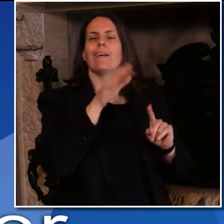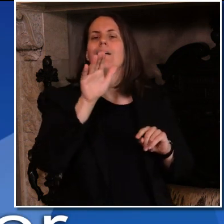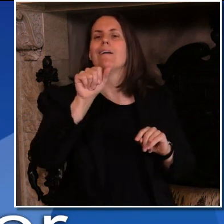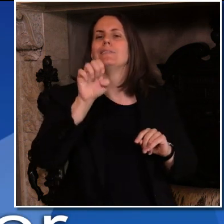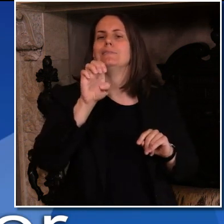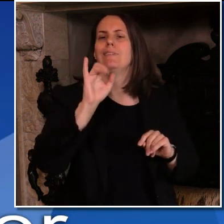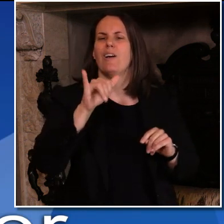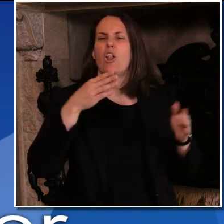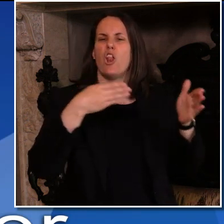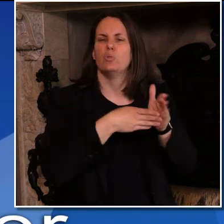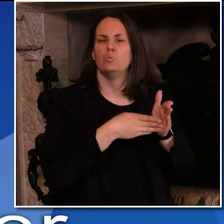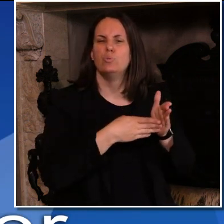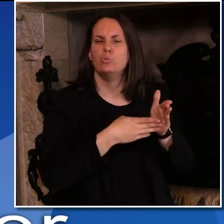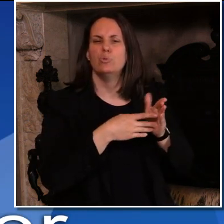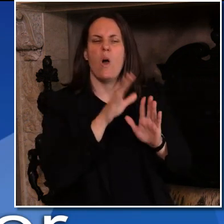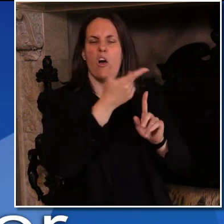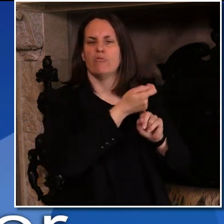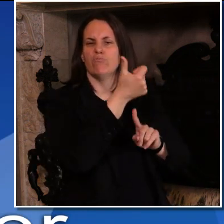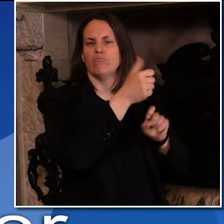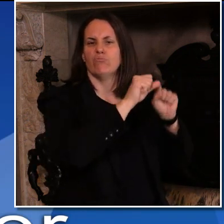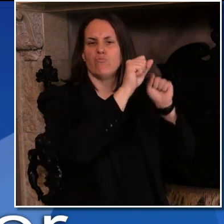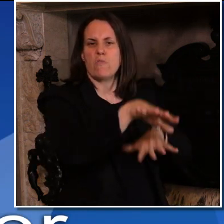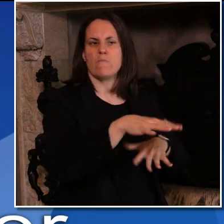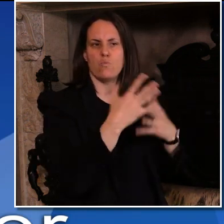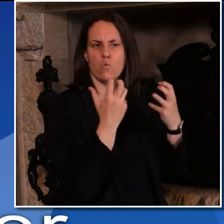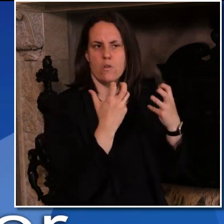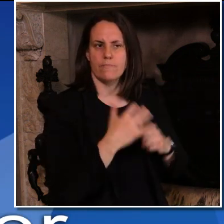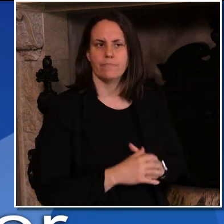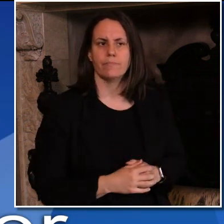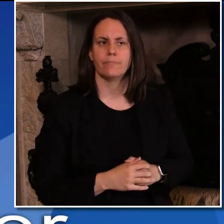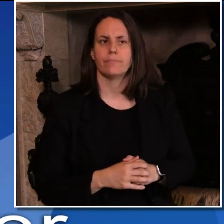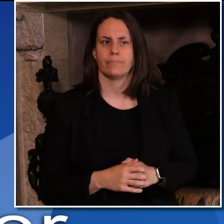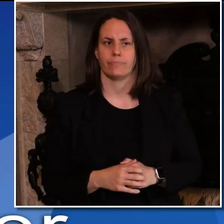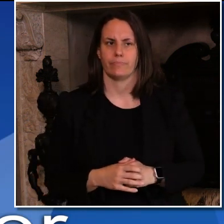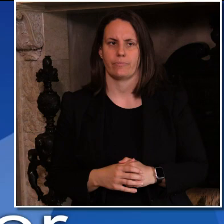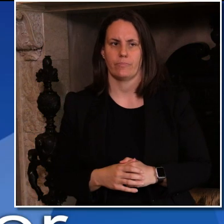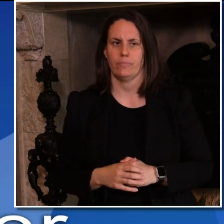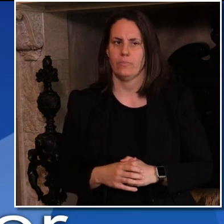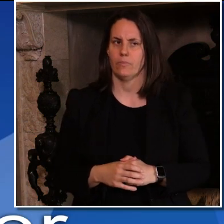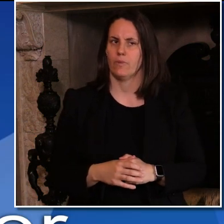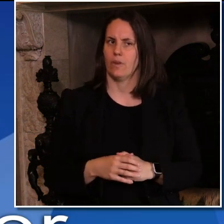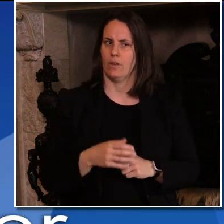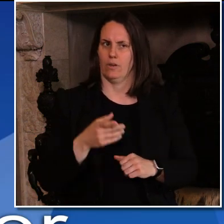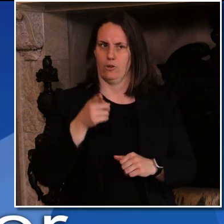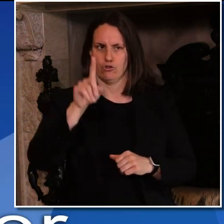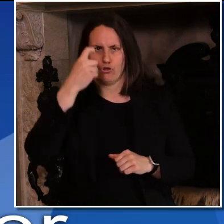do you make of all of this becoming such a fuss being brought into the state Supreme Court?